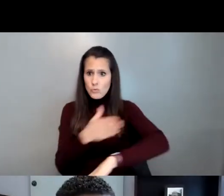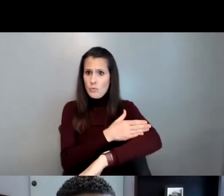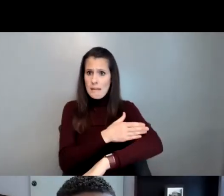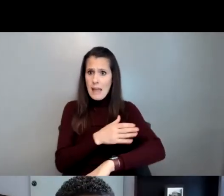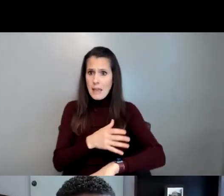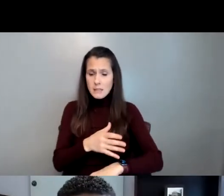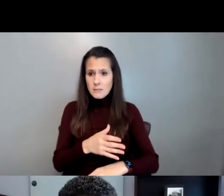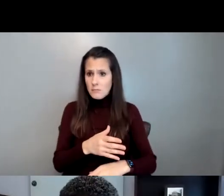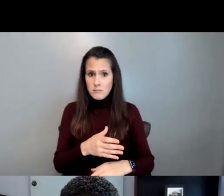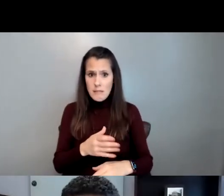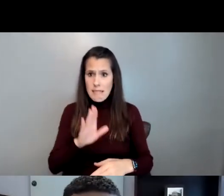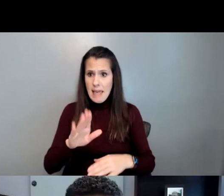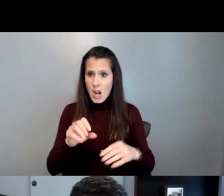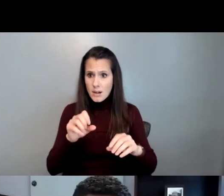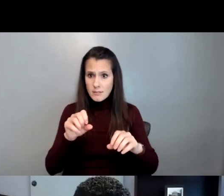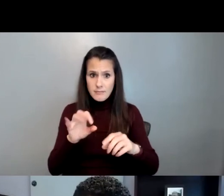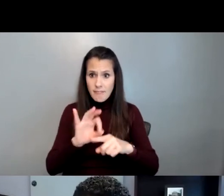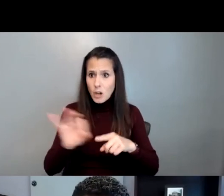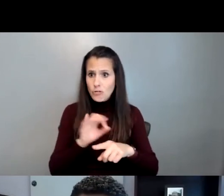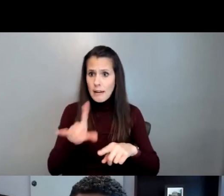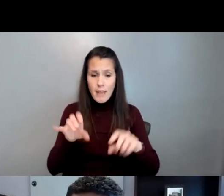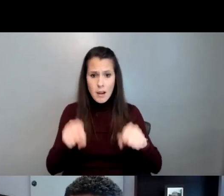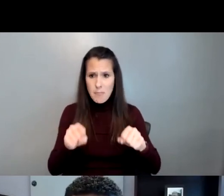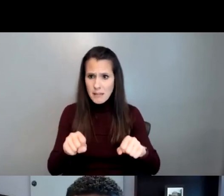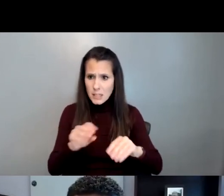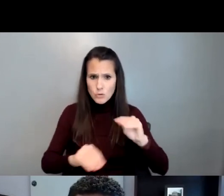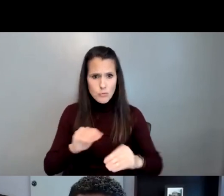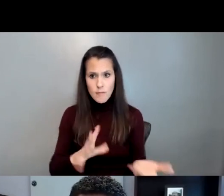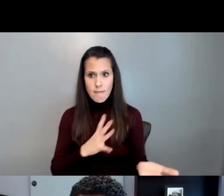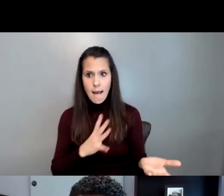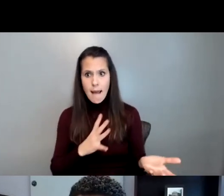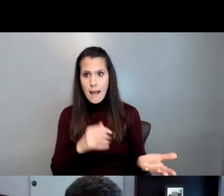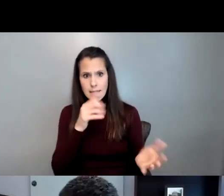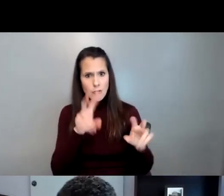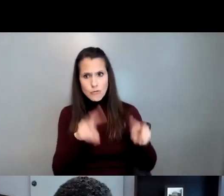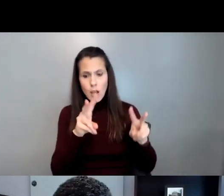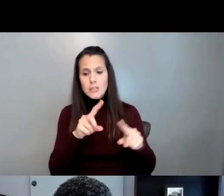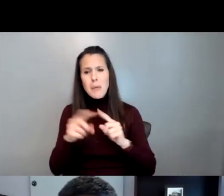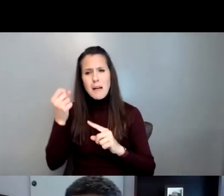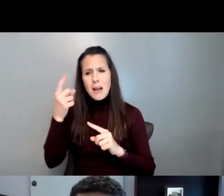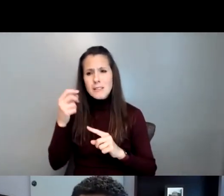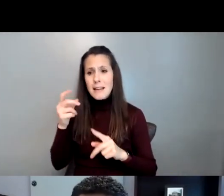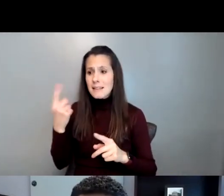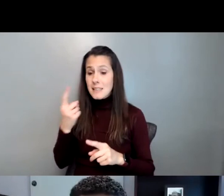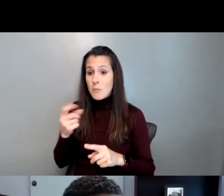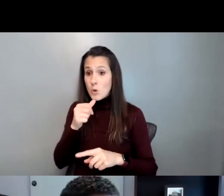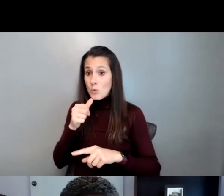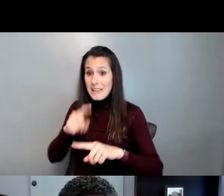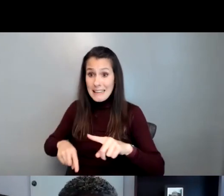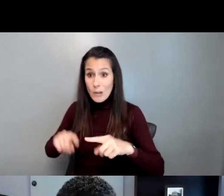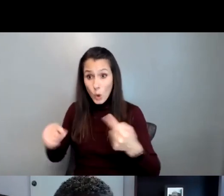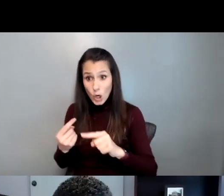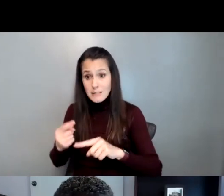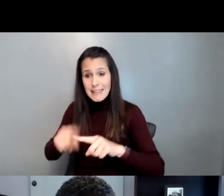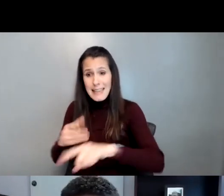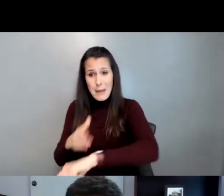I think it's important how we then manage that conversation, because someone who either has an injury and never regains their function, or someone who